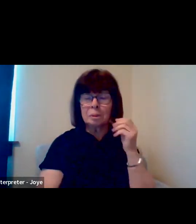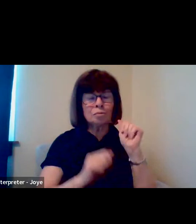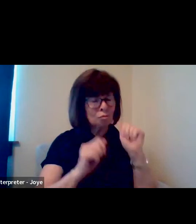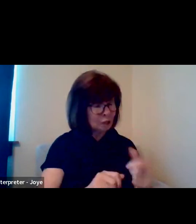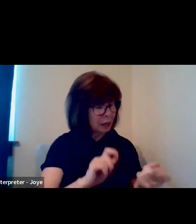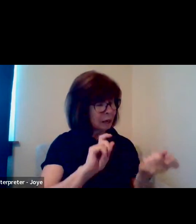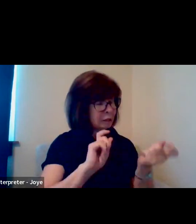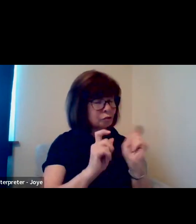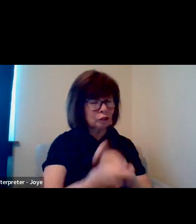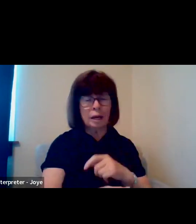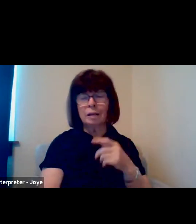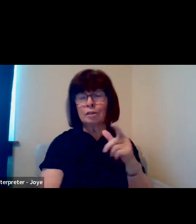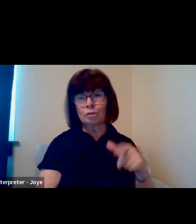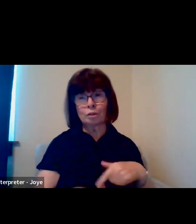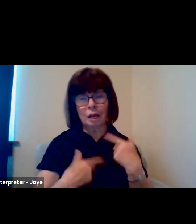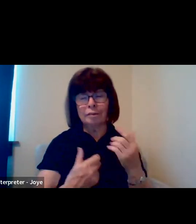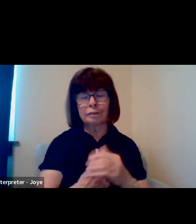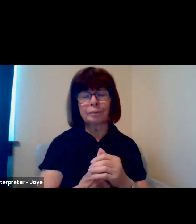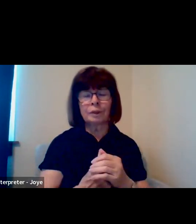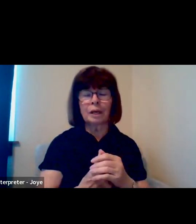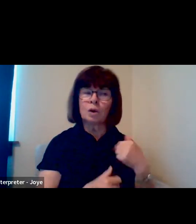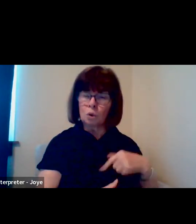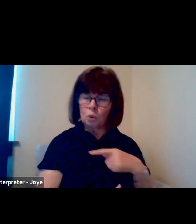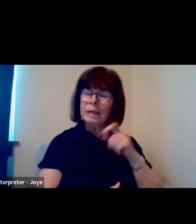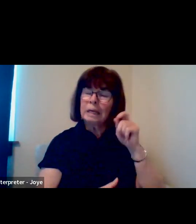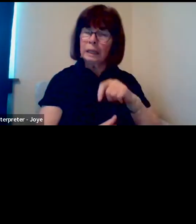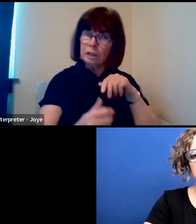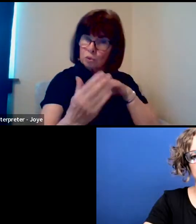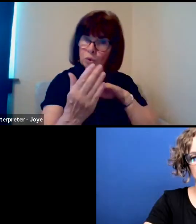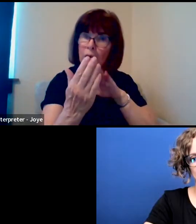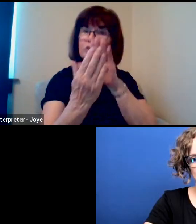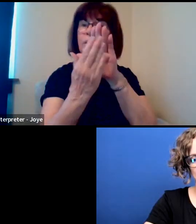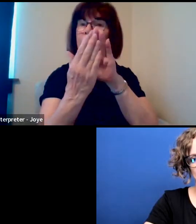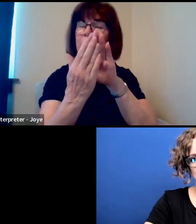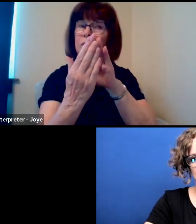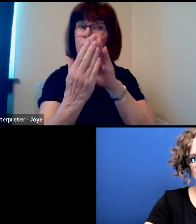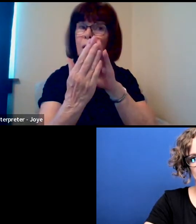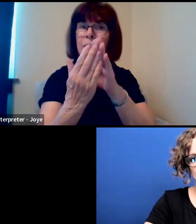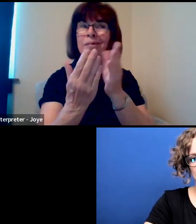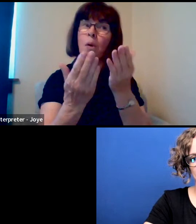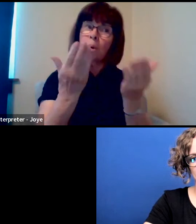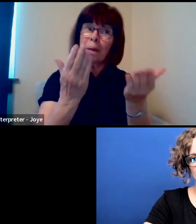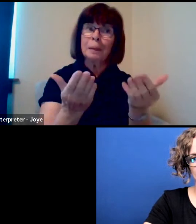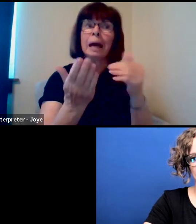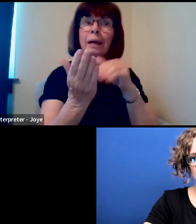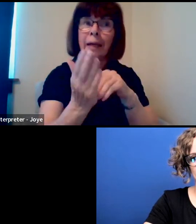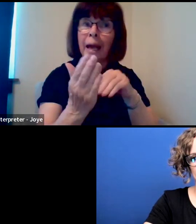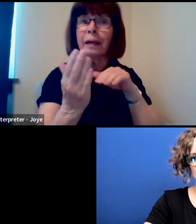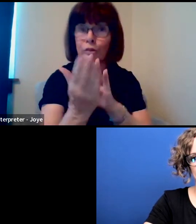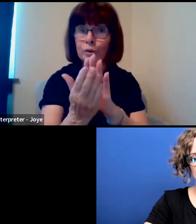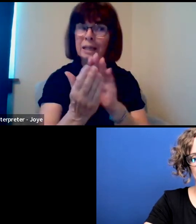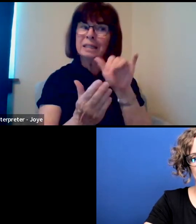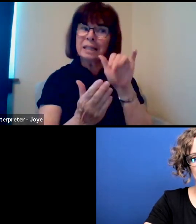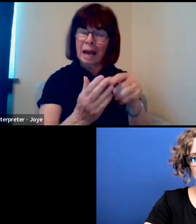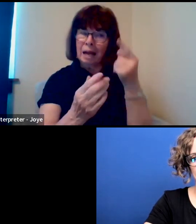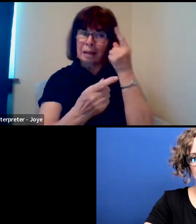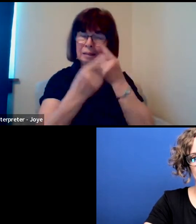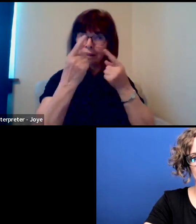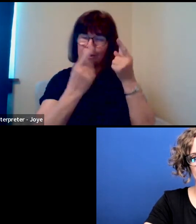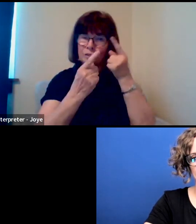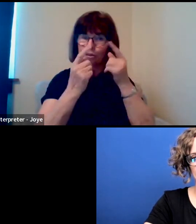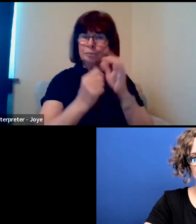need to address and or readdress that concern, because it is